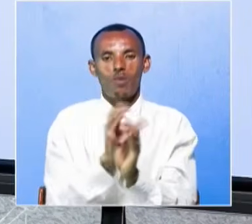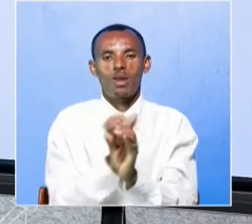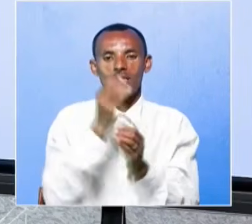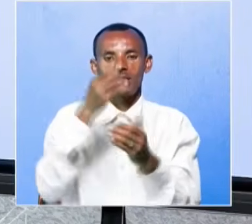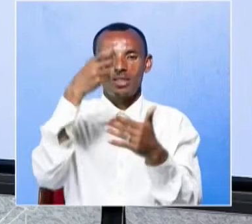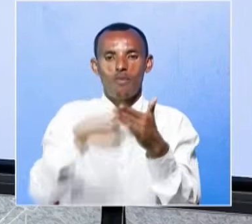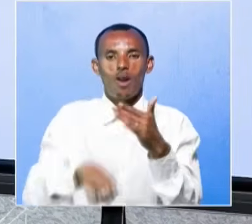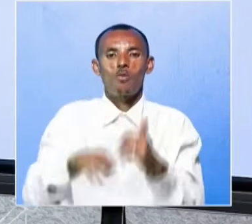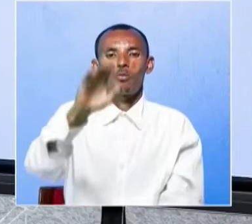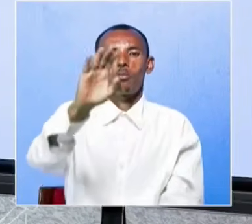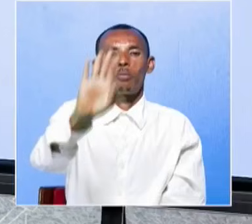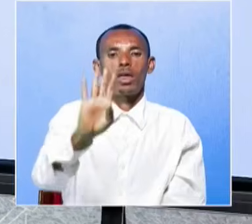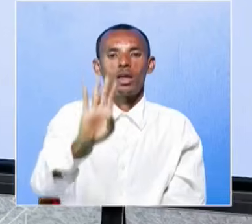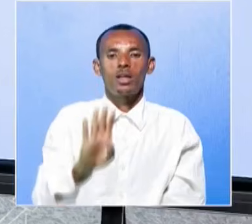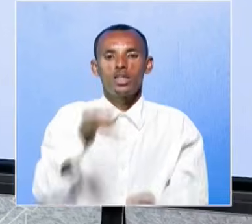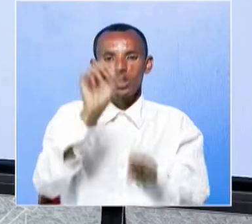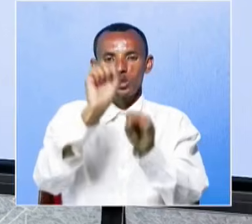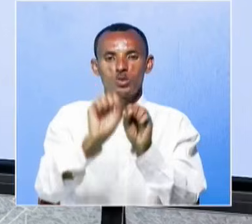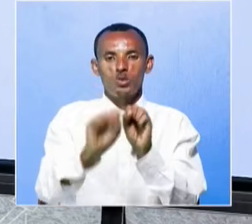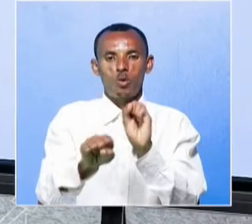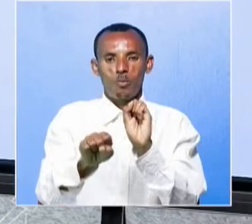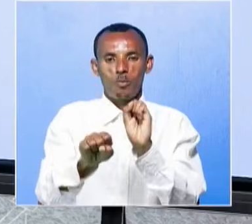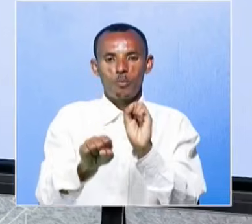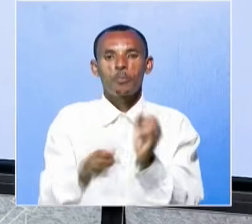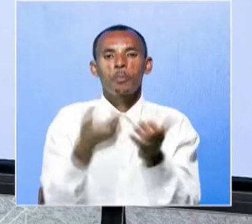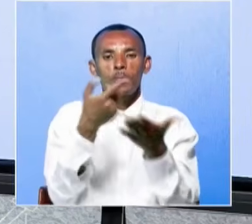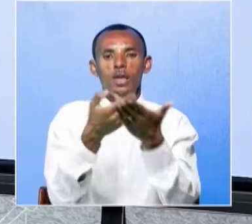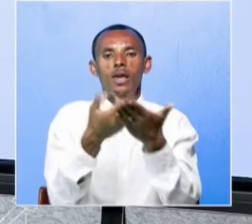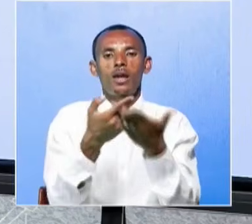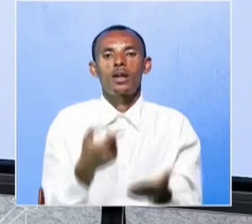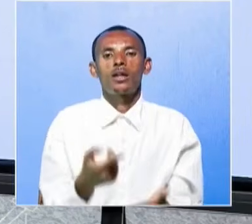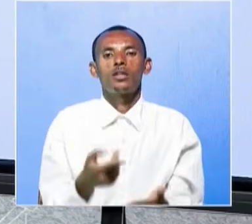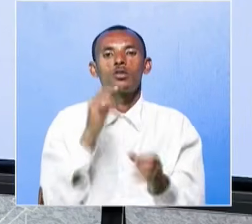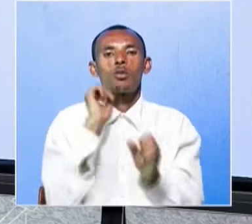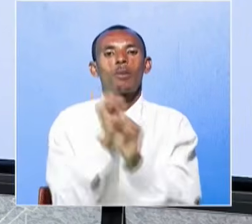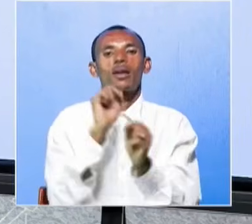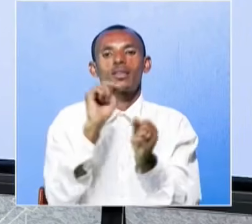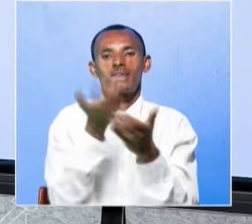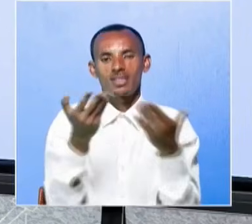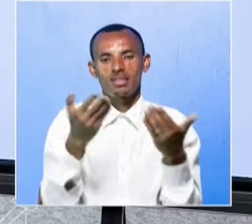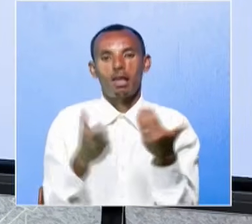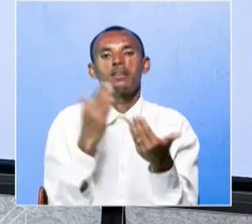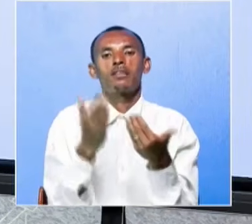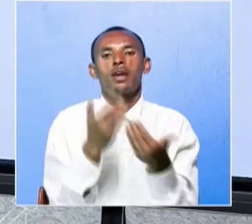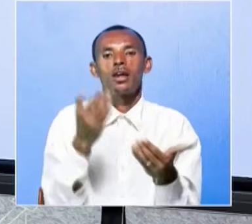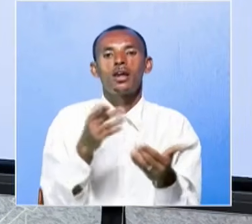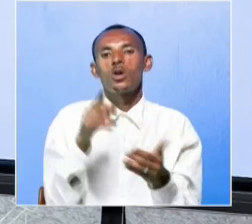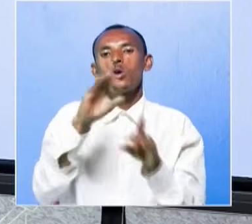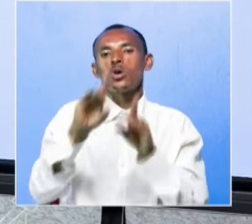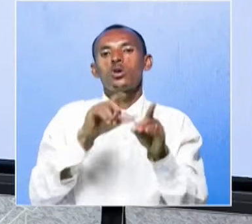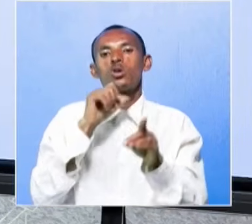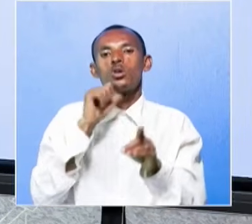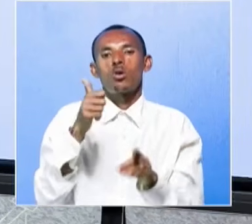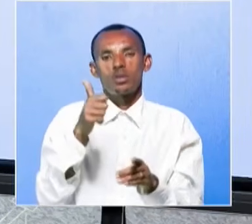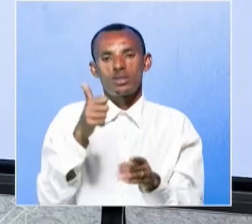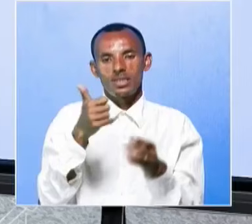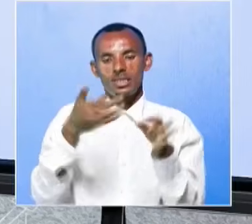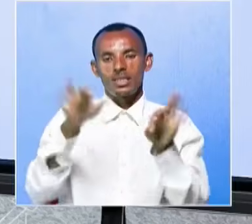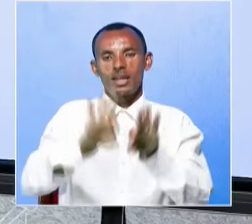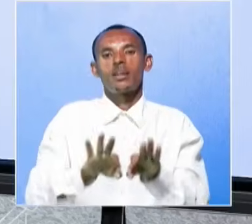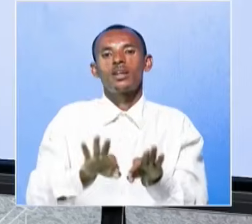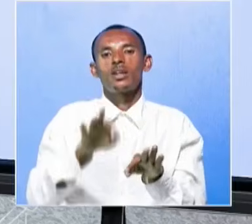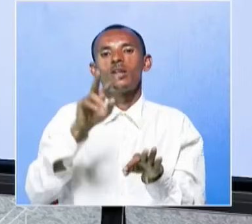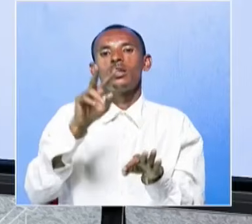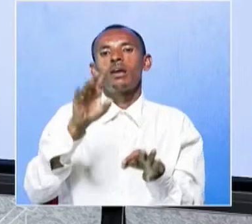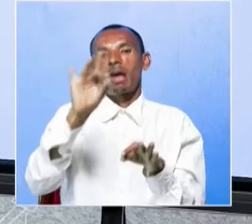b, okay? So here, to make things easier, you don't need that to take directly